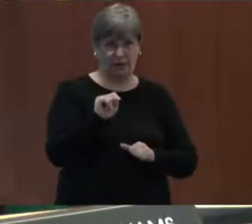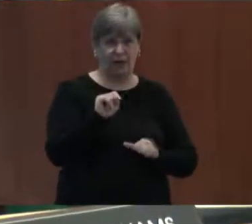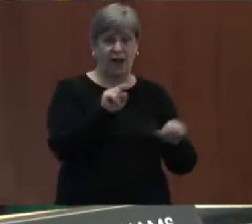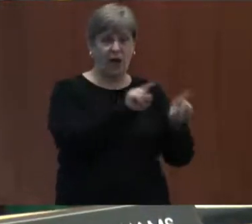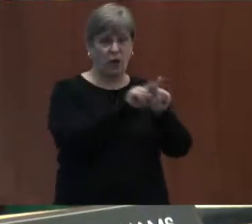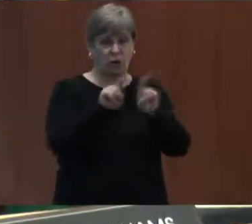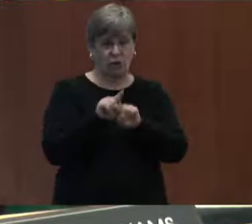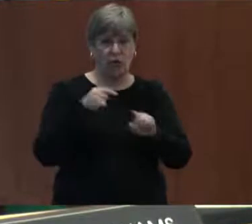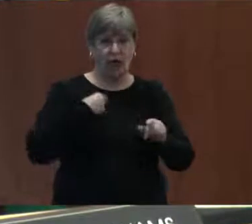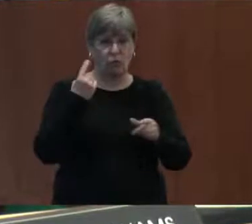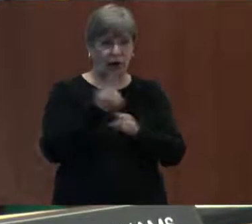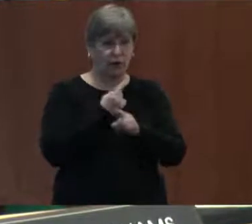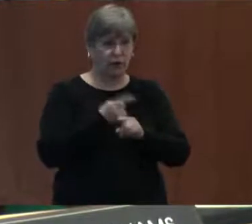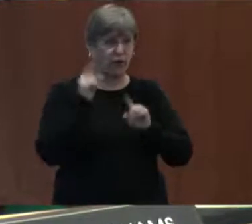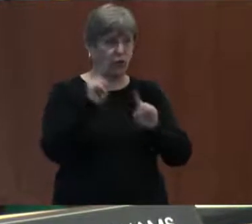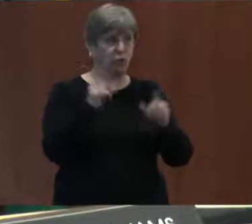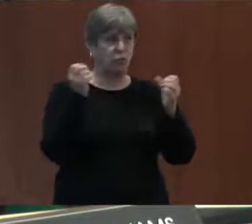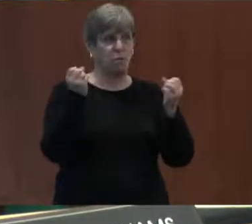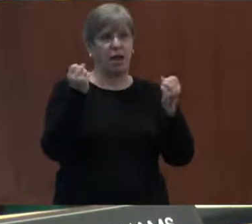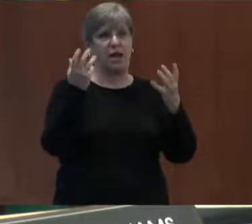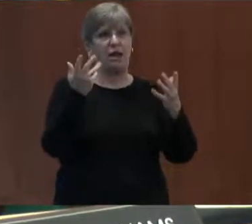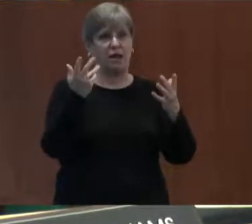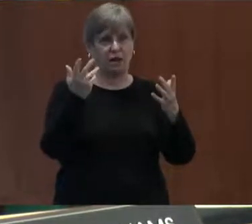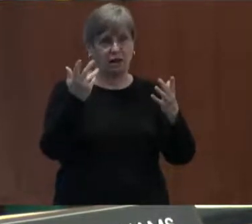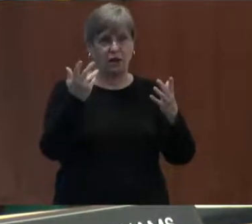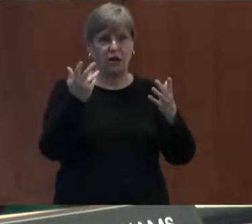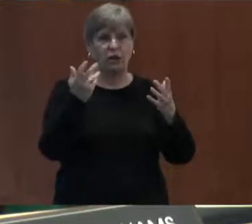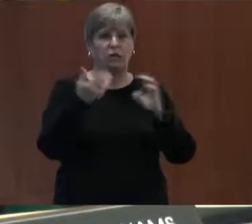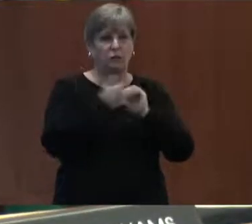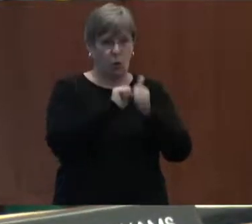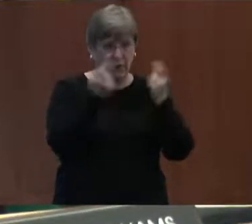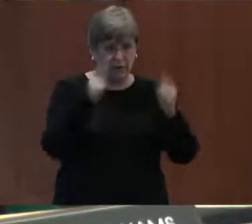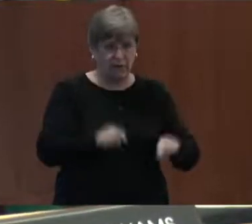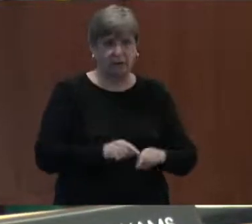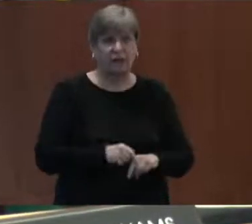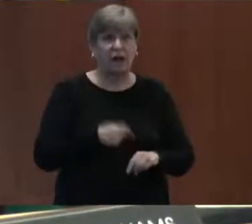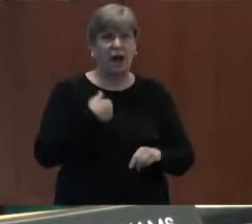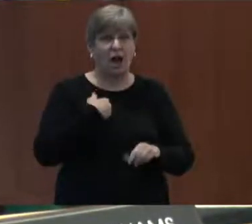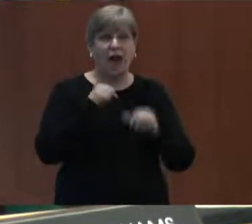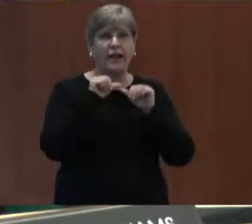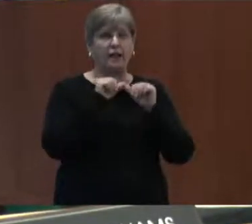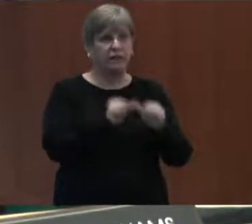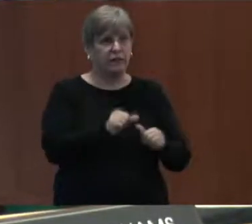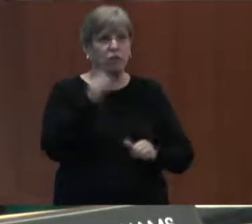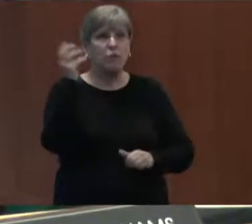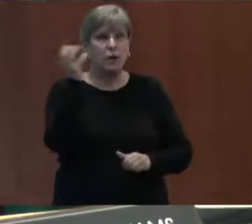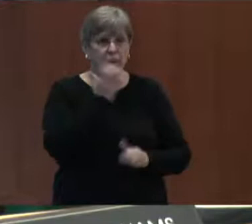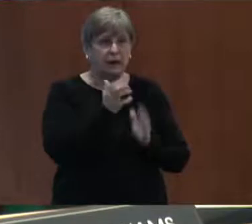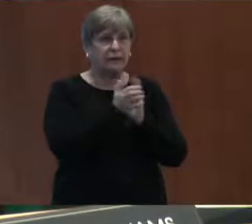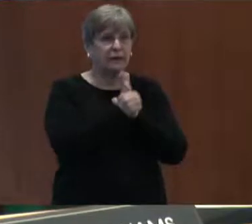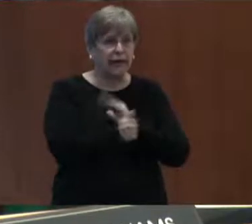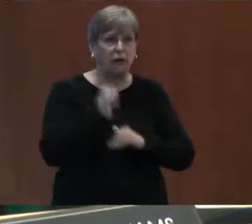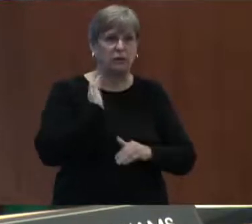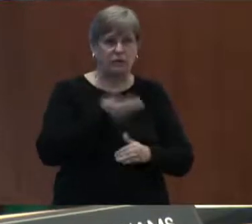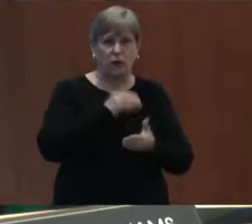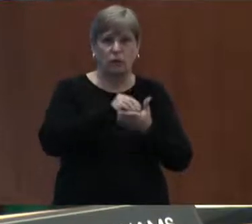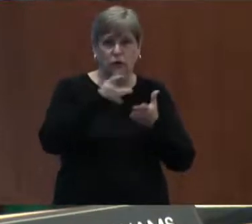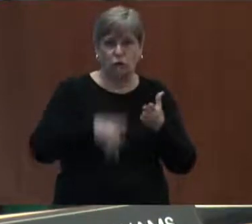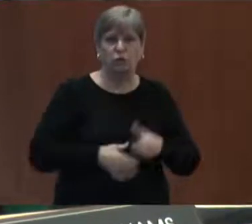well as I regularly attend a lot of sporting events, and I continue to be amazed at the talents of our